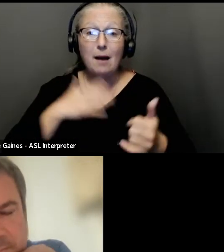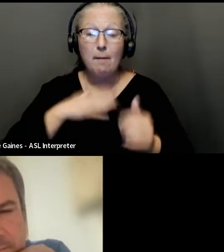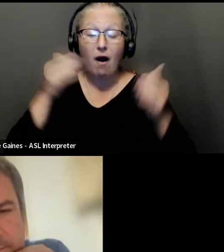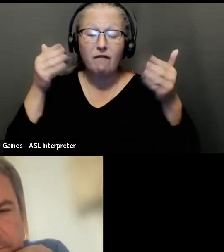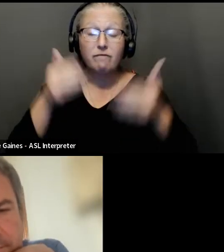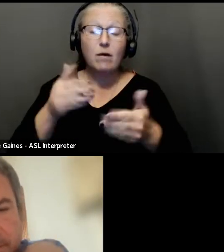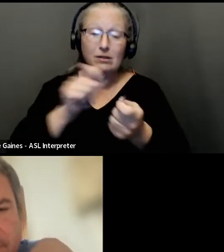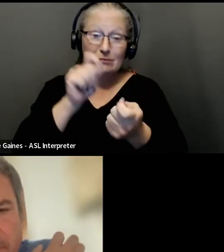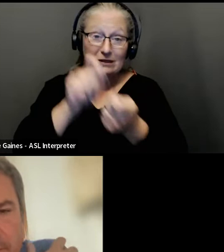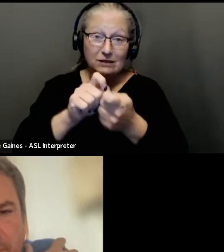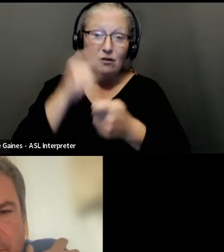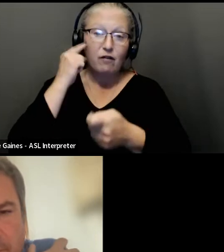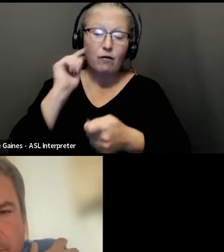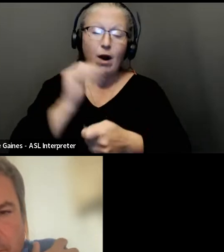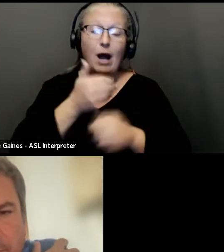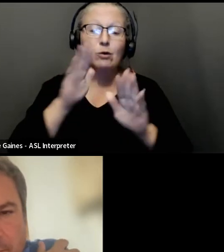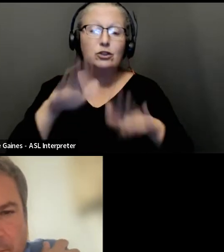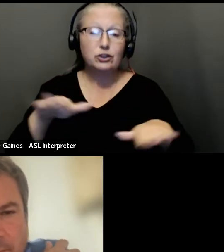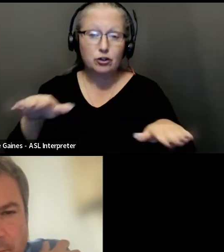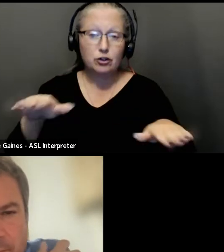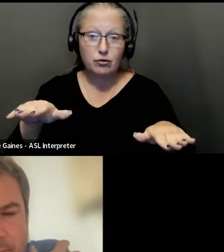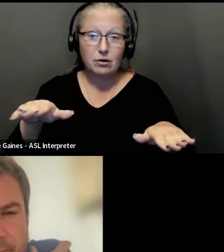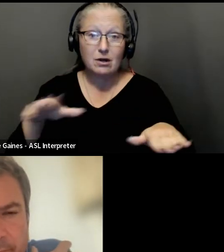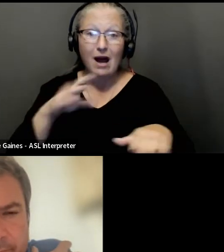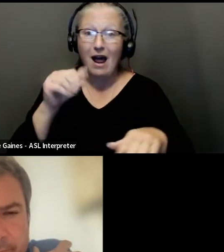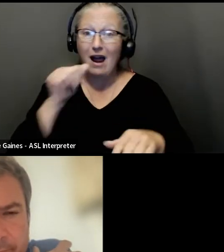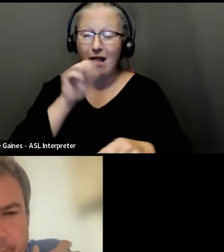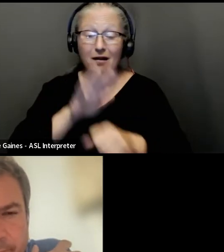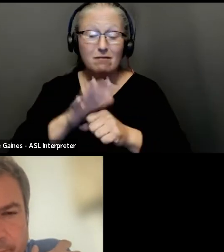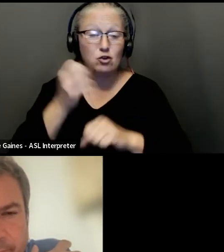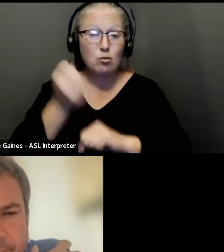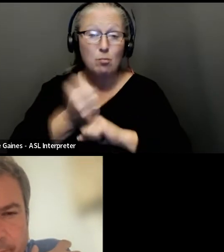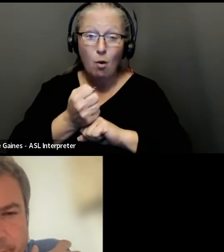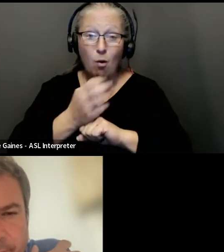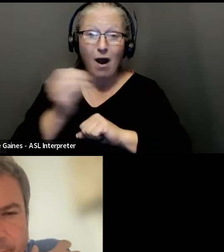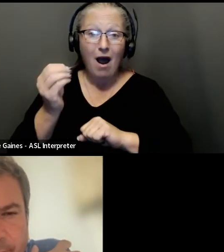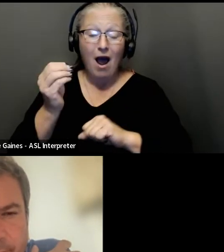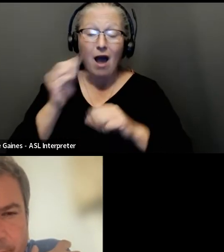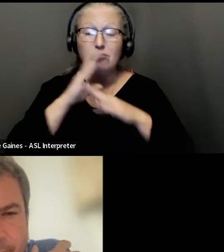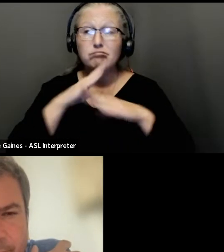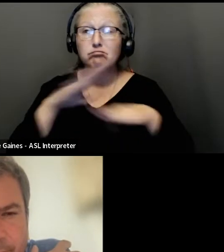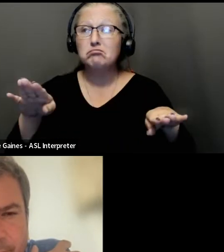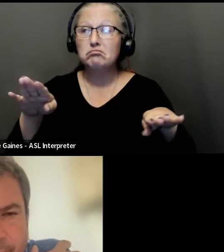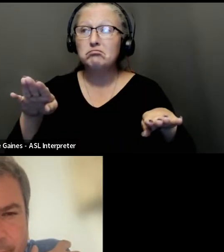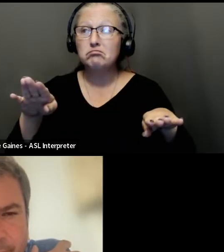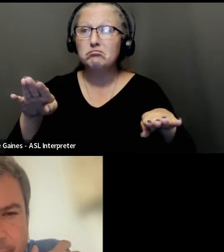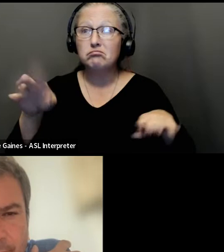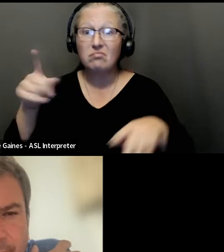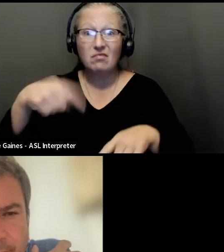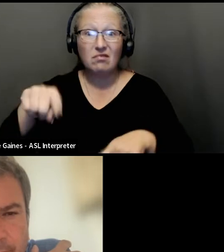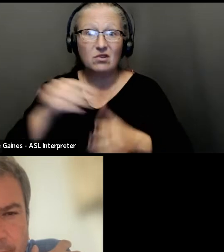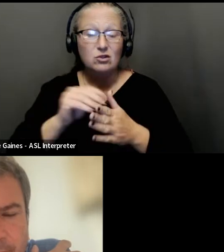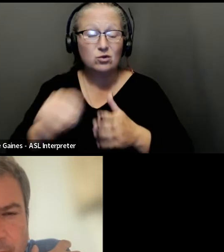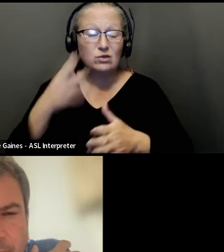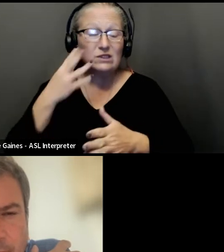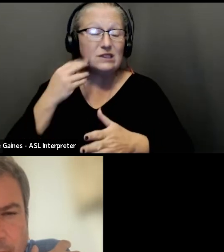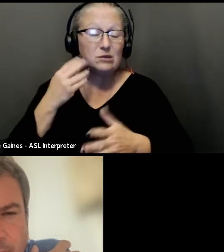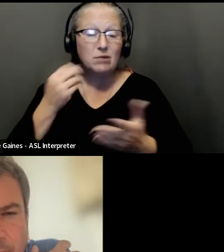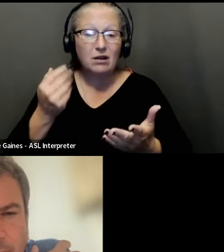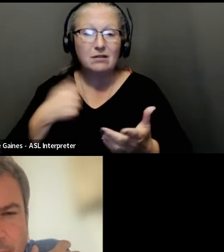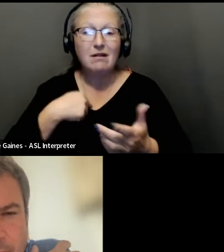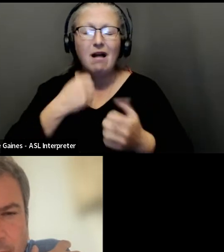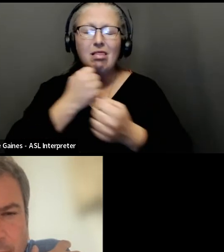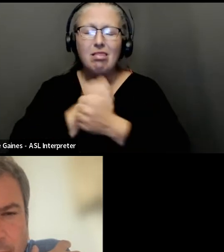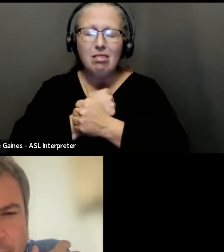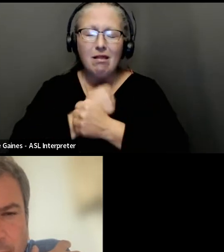is specifically on our children and the lack of support and deafening silence that they have been experiencing. I love our